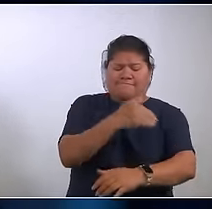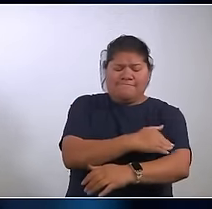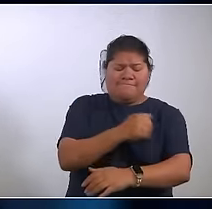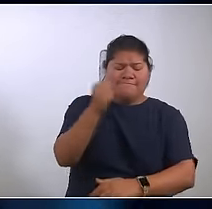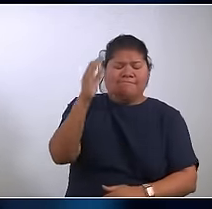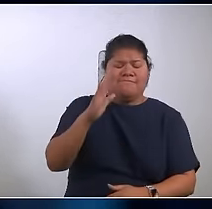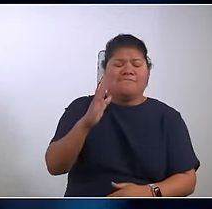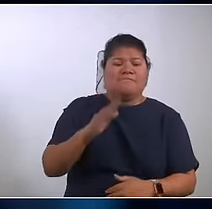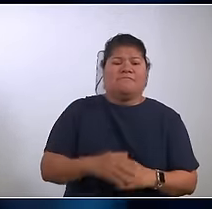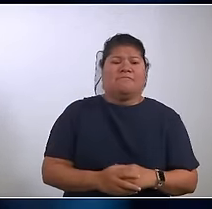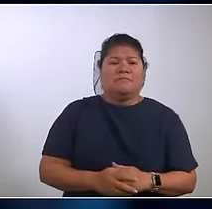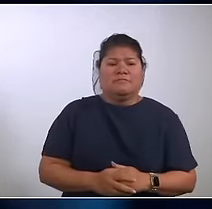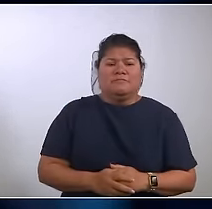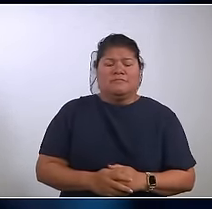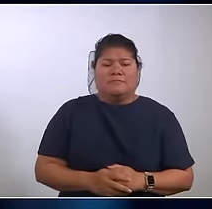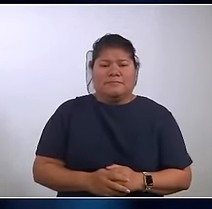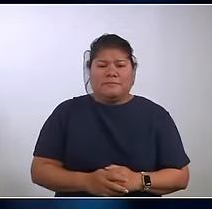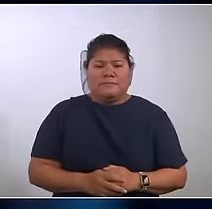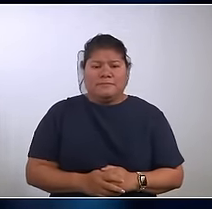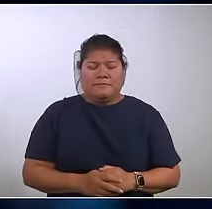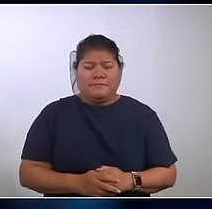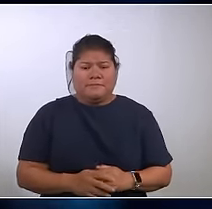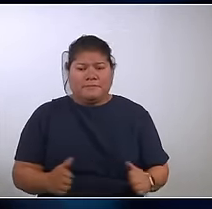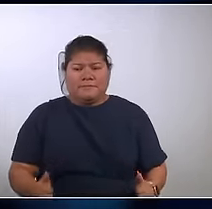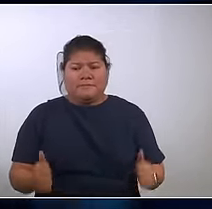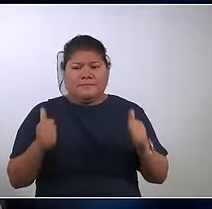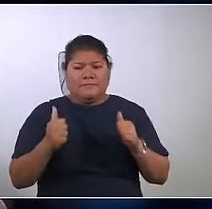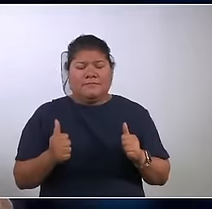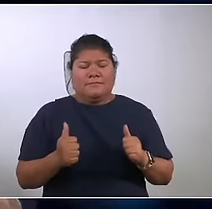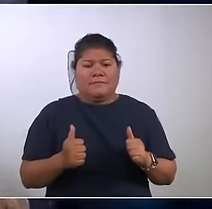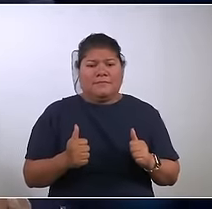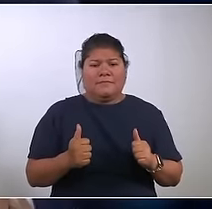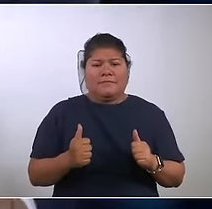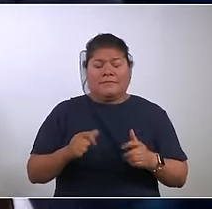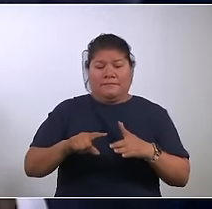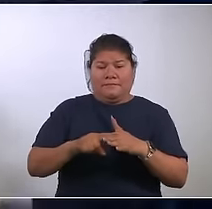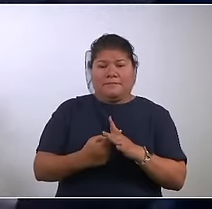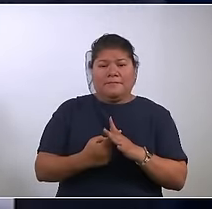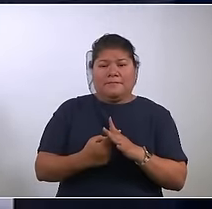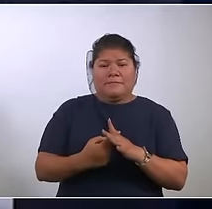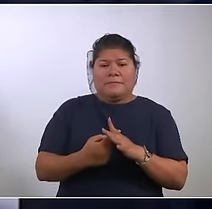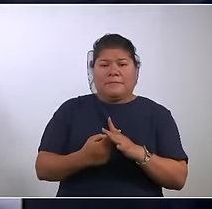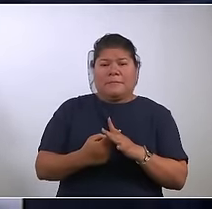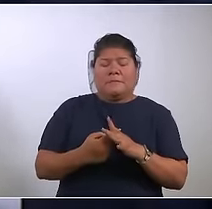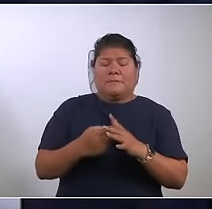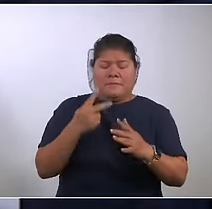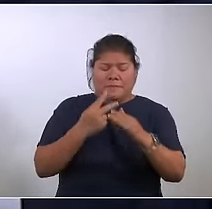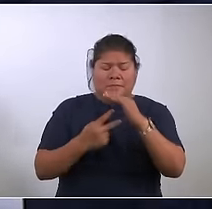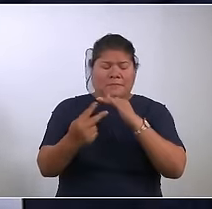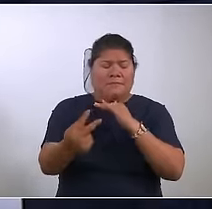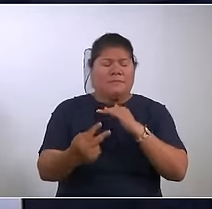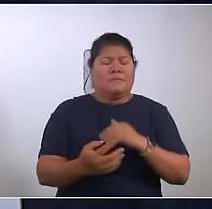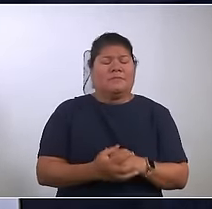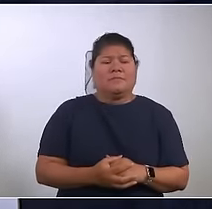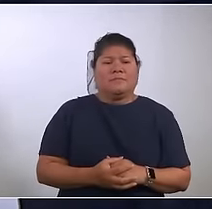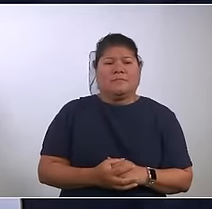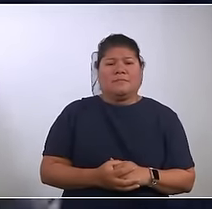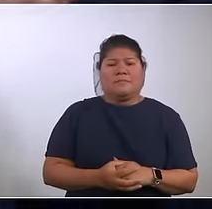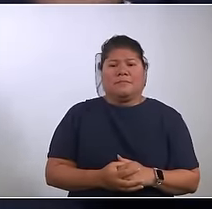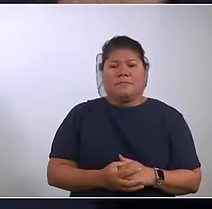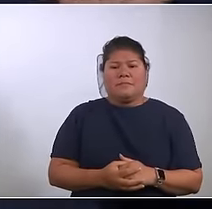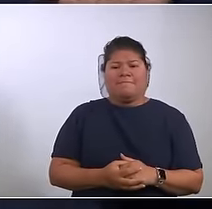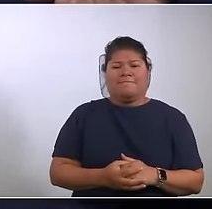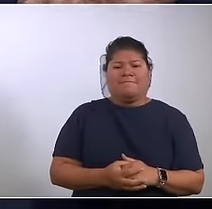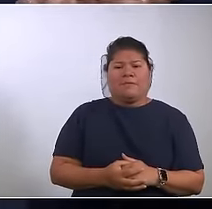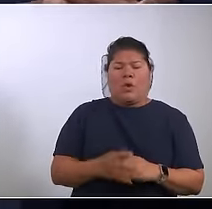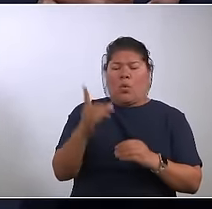of God. Conocerán el poder de Dios. Life. La vida. Is in the prophecy. La vida está en la profecía. Can I